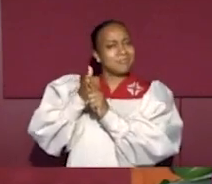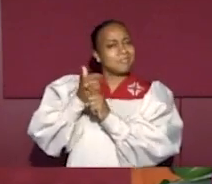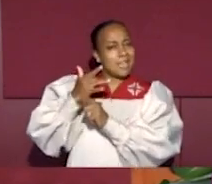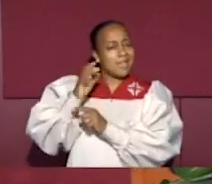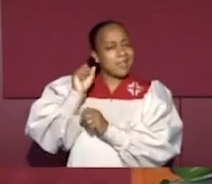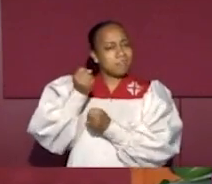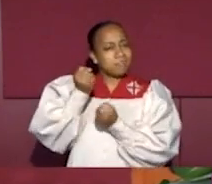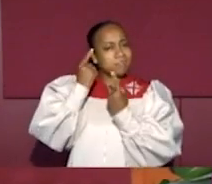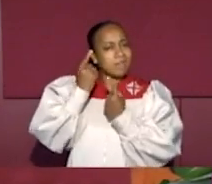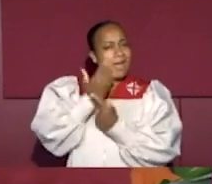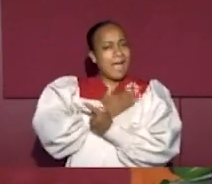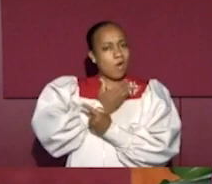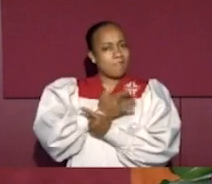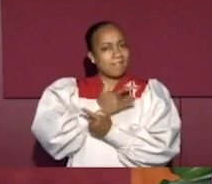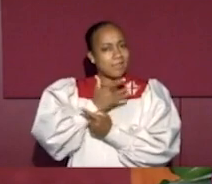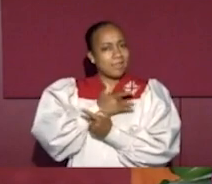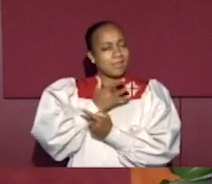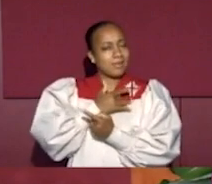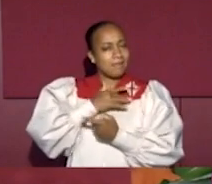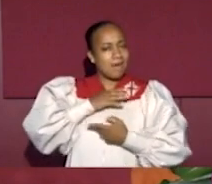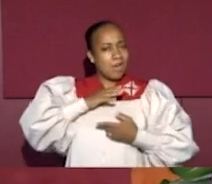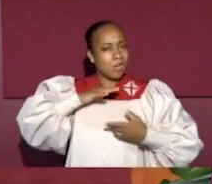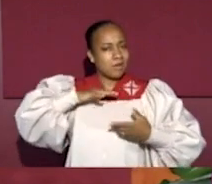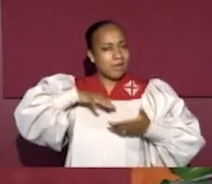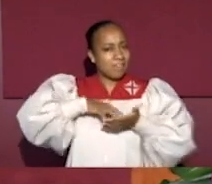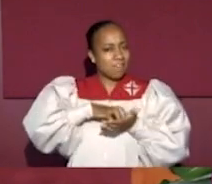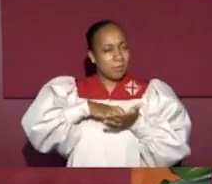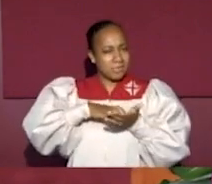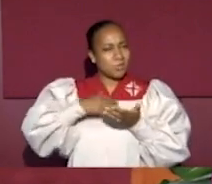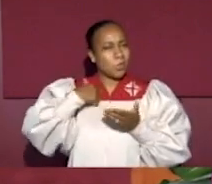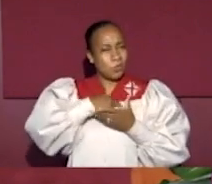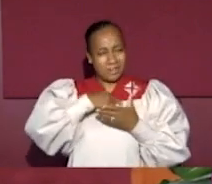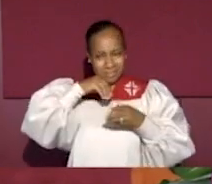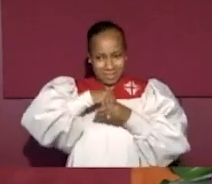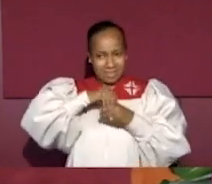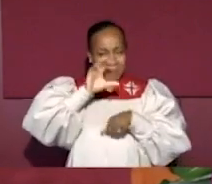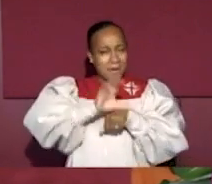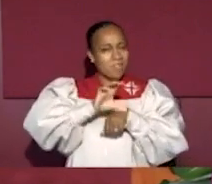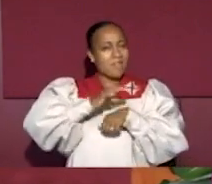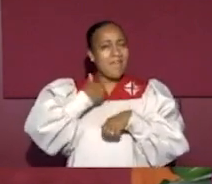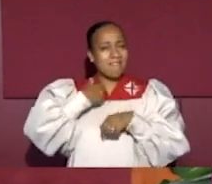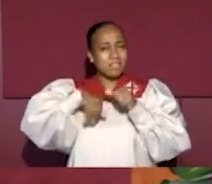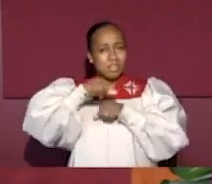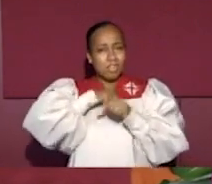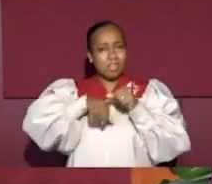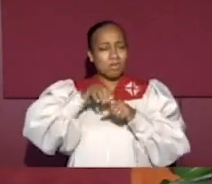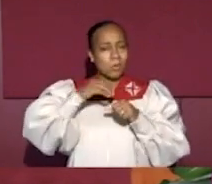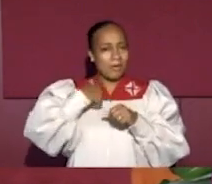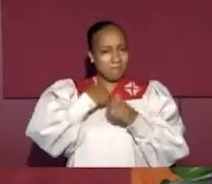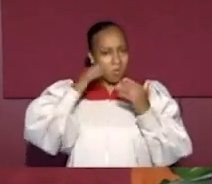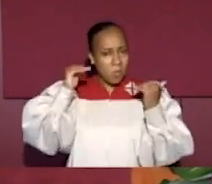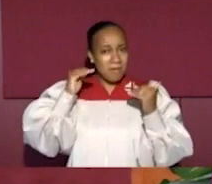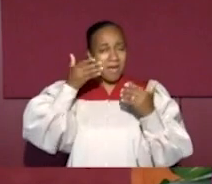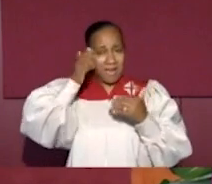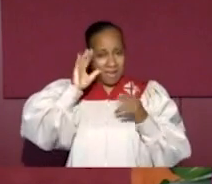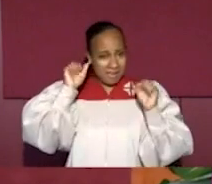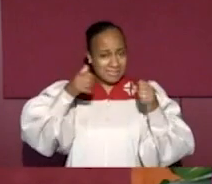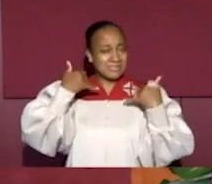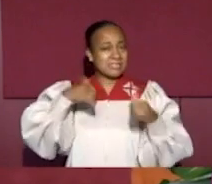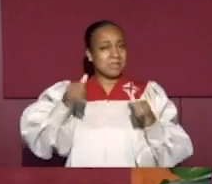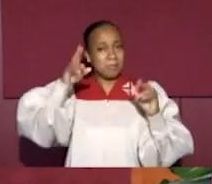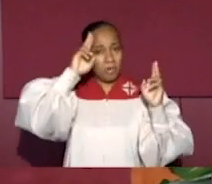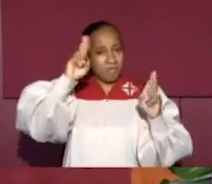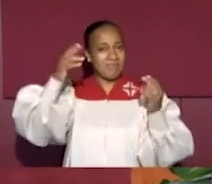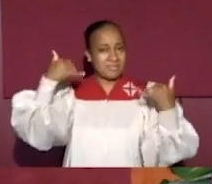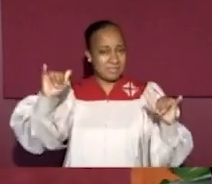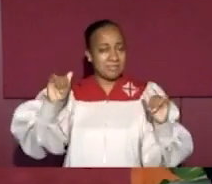the feeling of our infirmities. We have the Holy Spirit. We're in the body of Christ. We have one another. We have hope. And God can still be